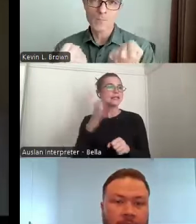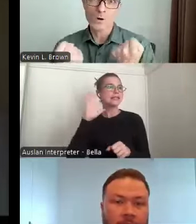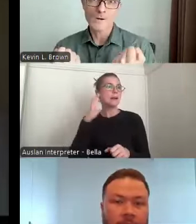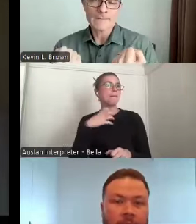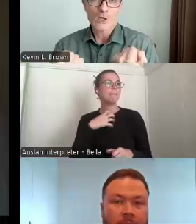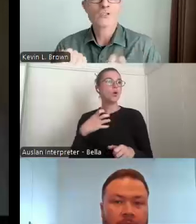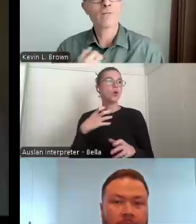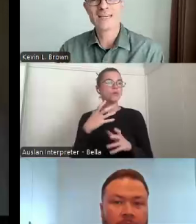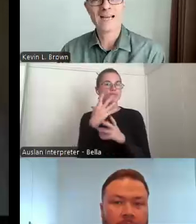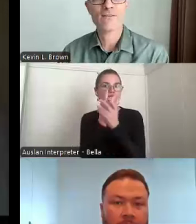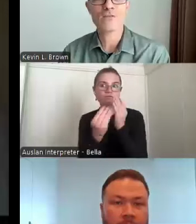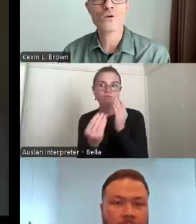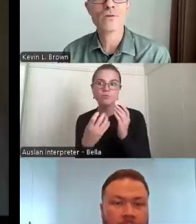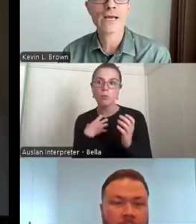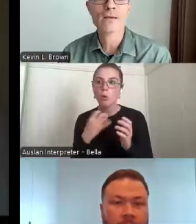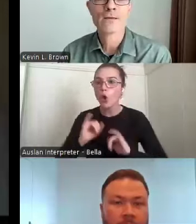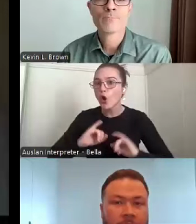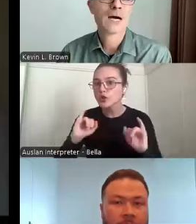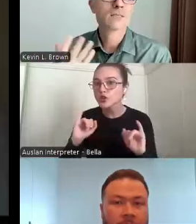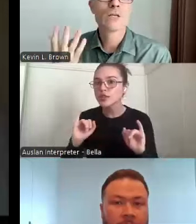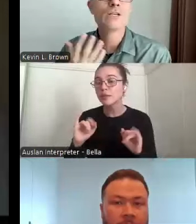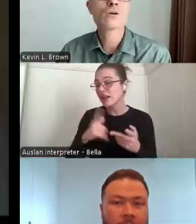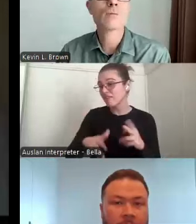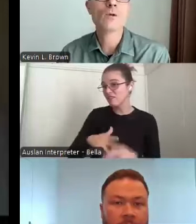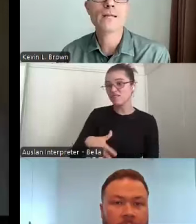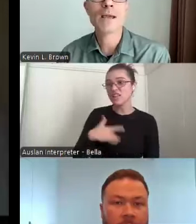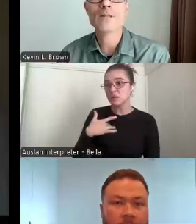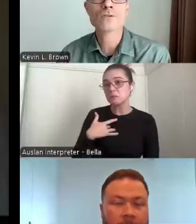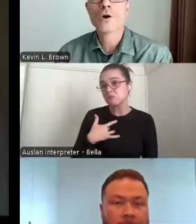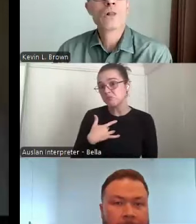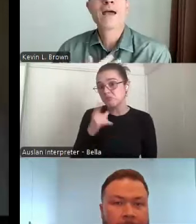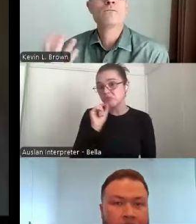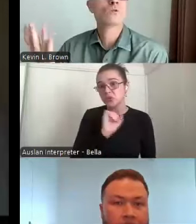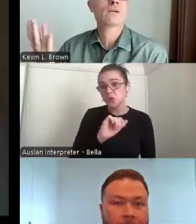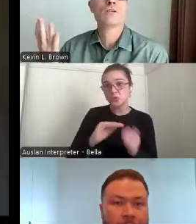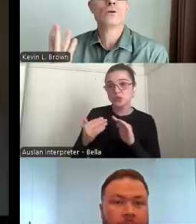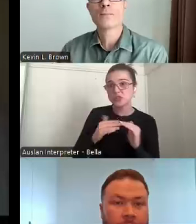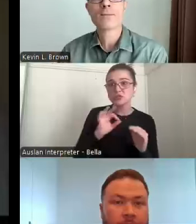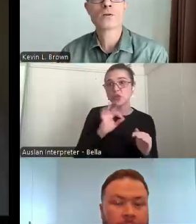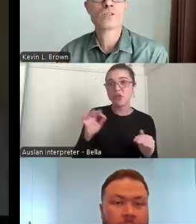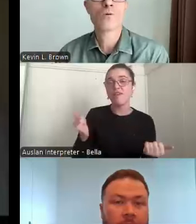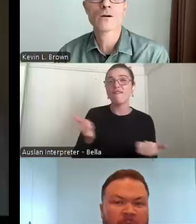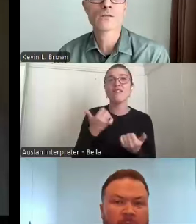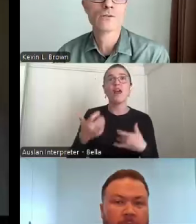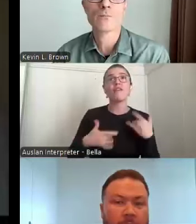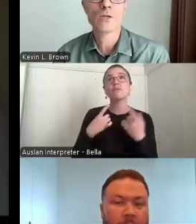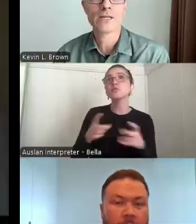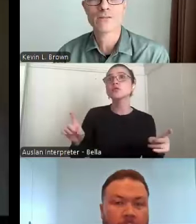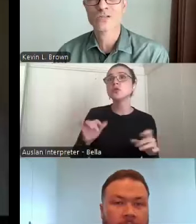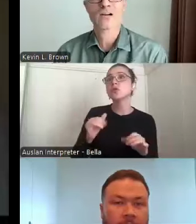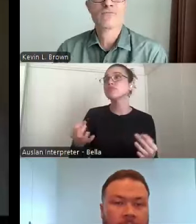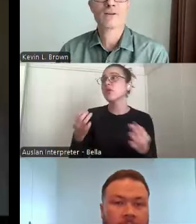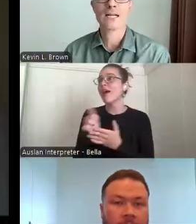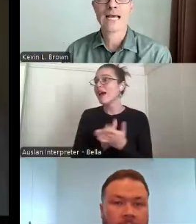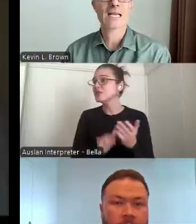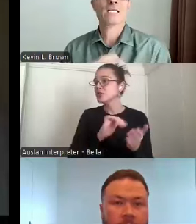compelling, more urgent. But yeah, if you feel like possibly in your community, maybe there's no live music venue, or maybe there's no arts in your community and there's